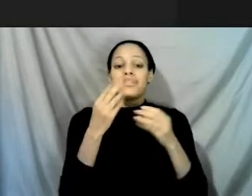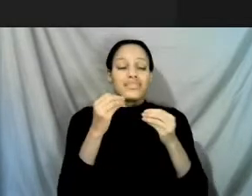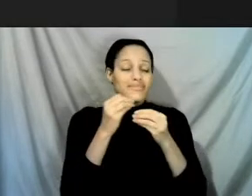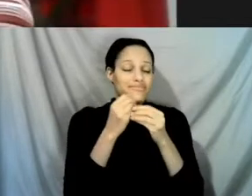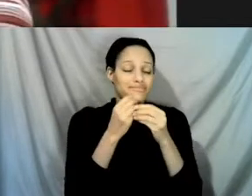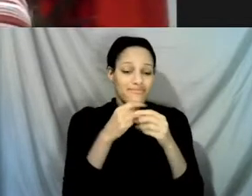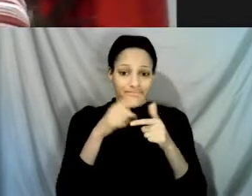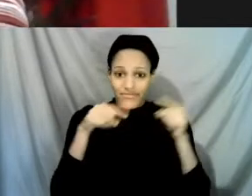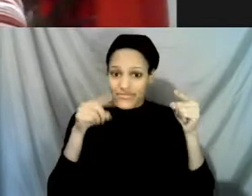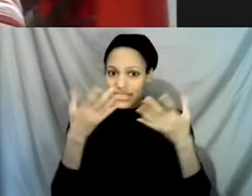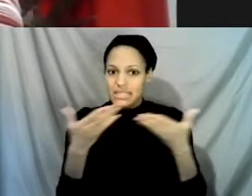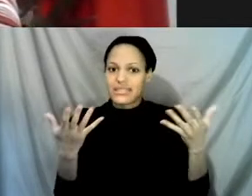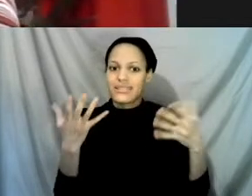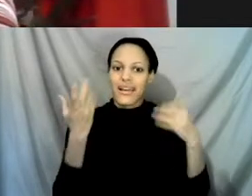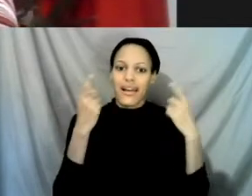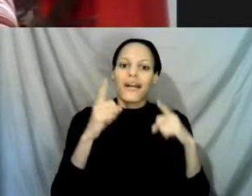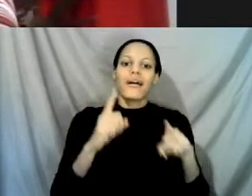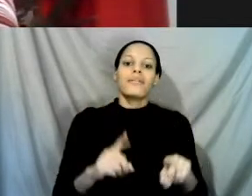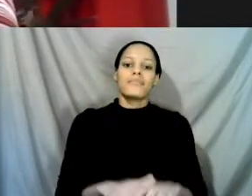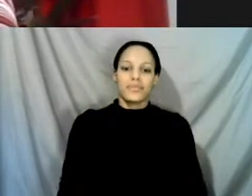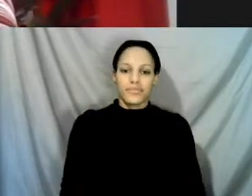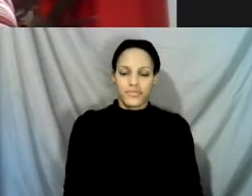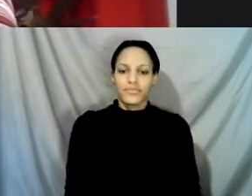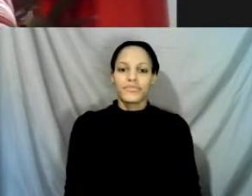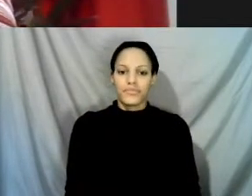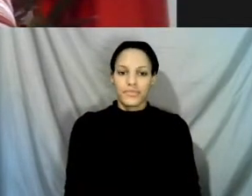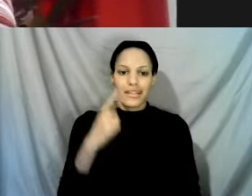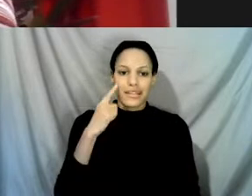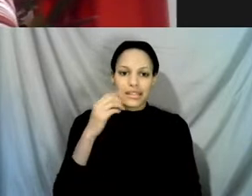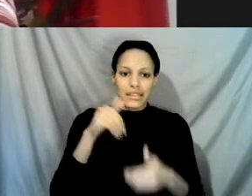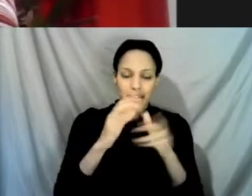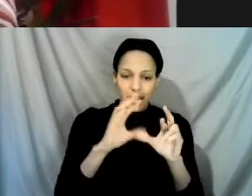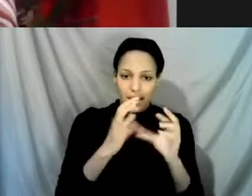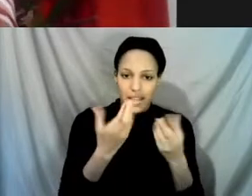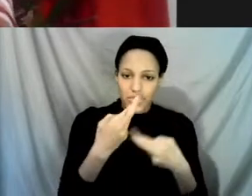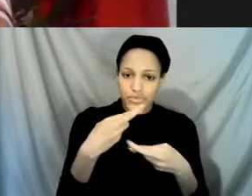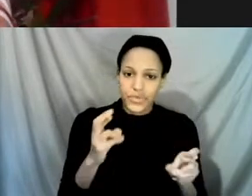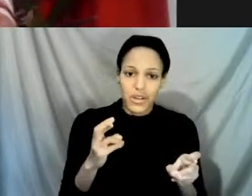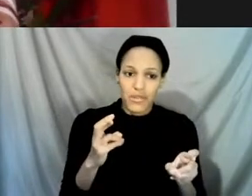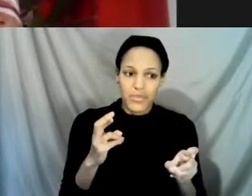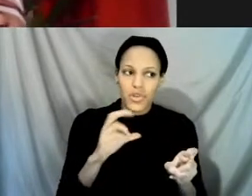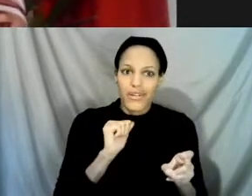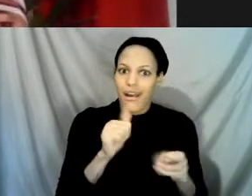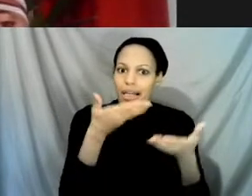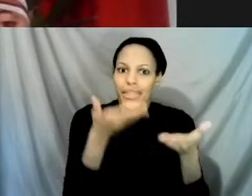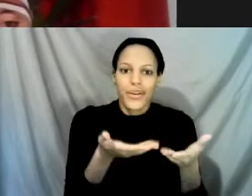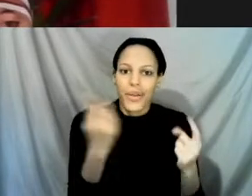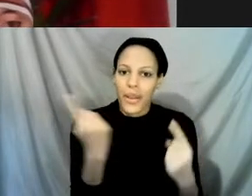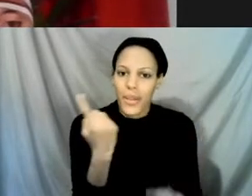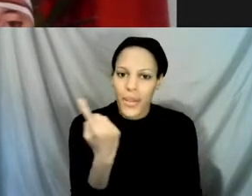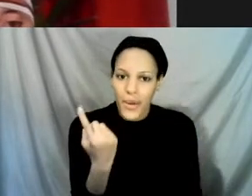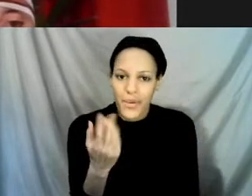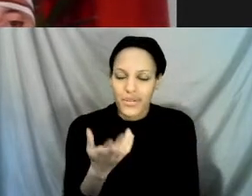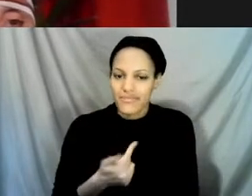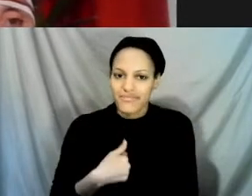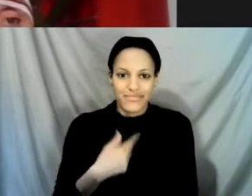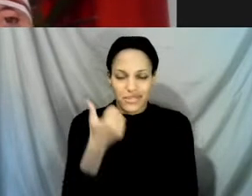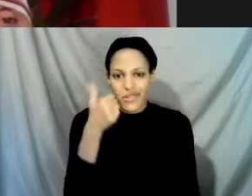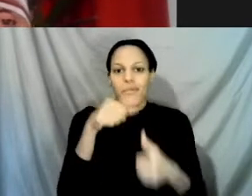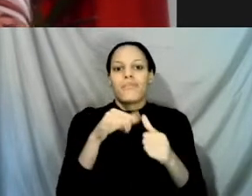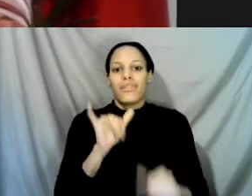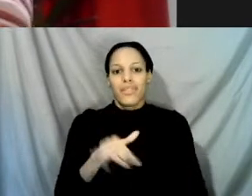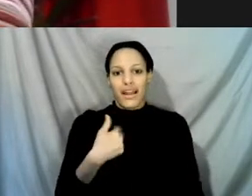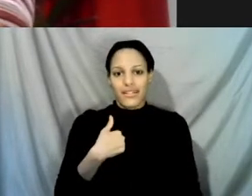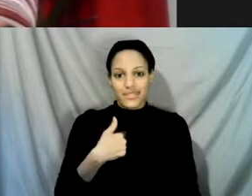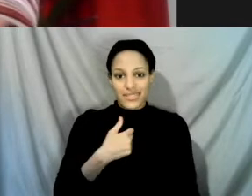I remember that I'm not in there alone, you know, that I'm like, you know, even especially